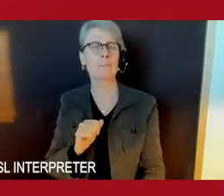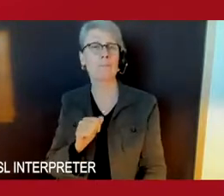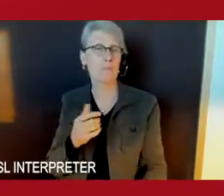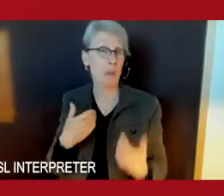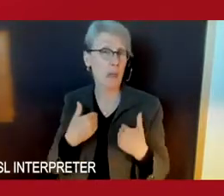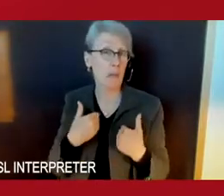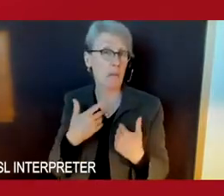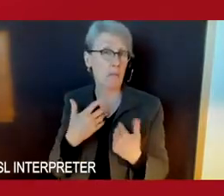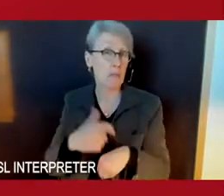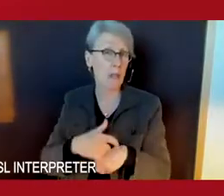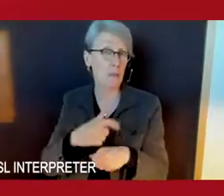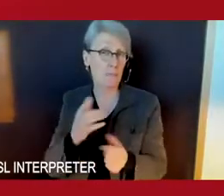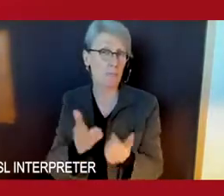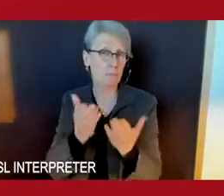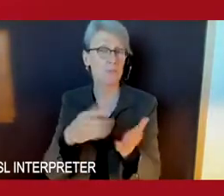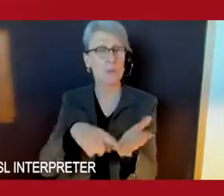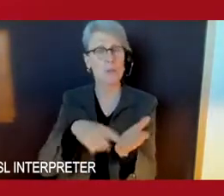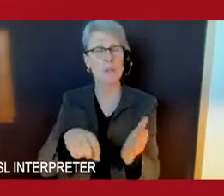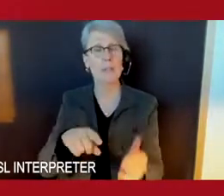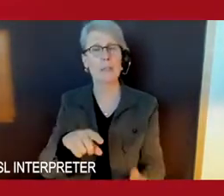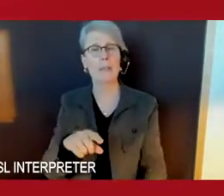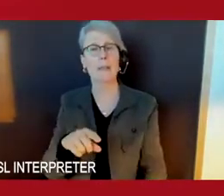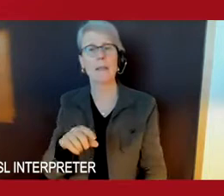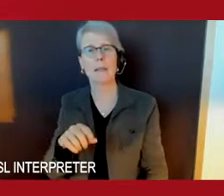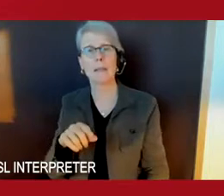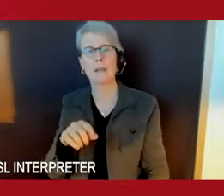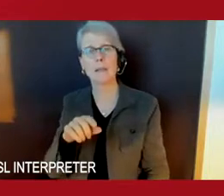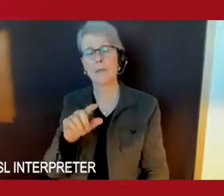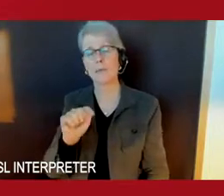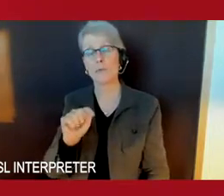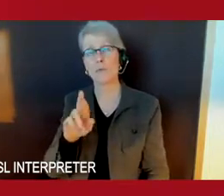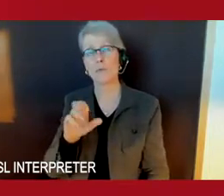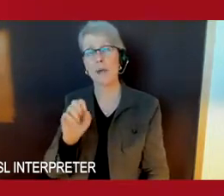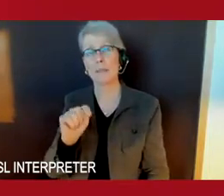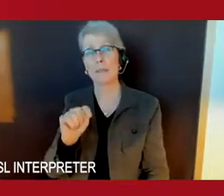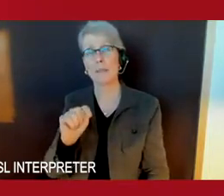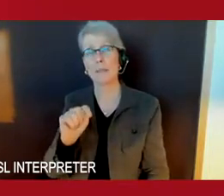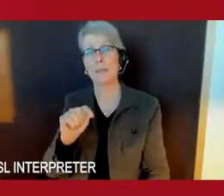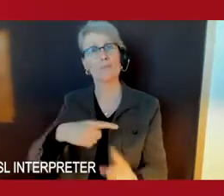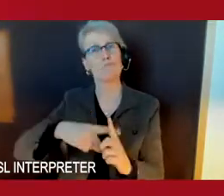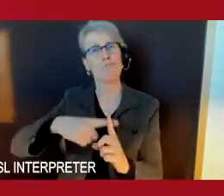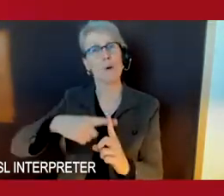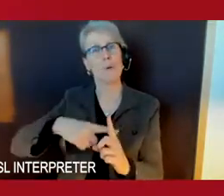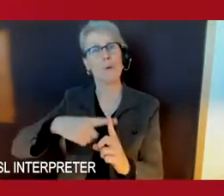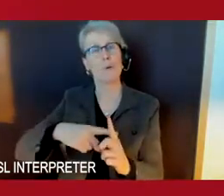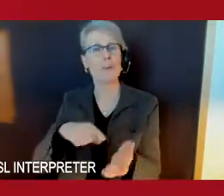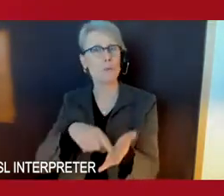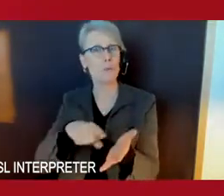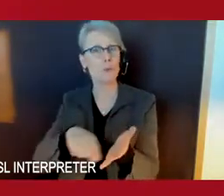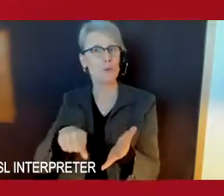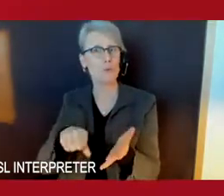important research piece, if you have a chance to look at. It's called Edelman Trust Barometer. It is